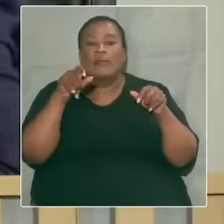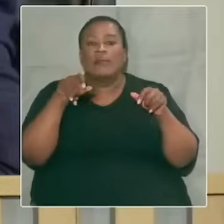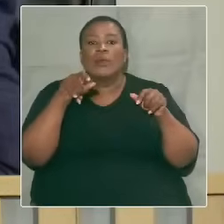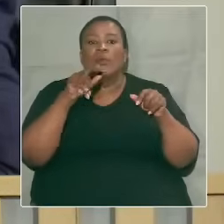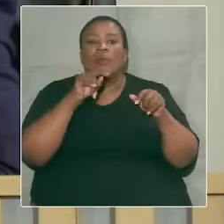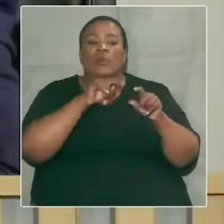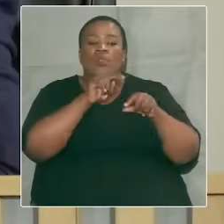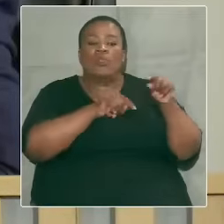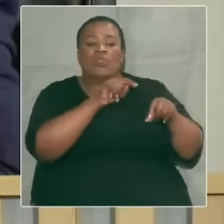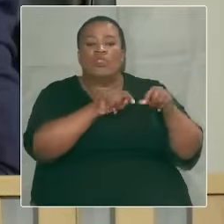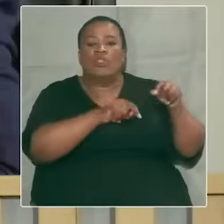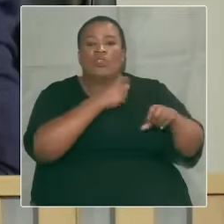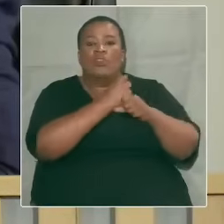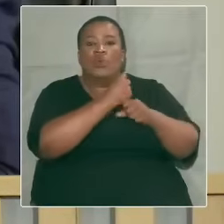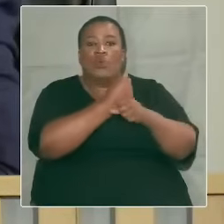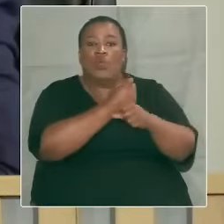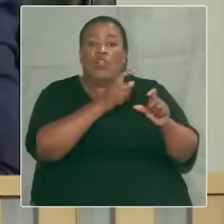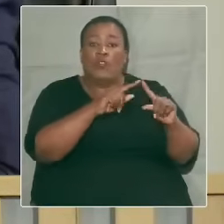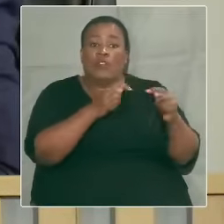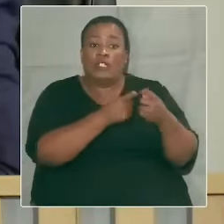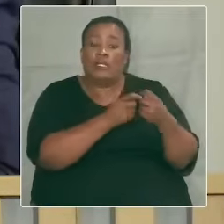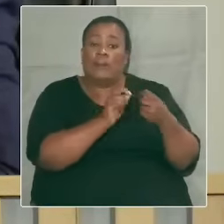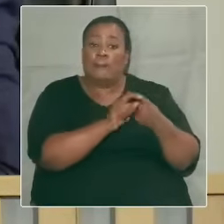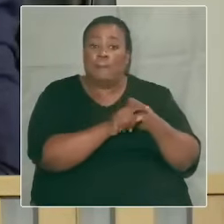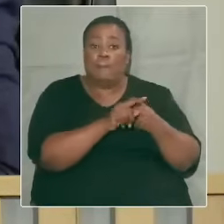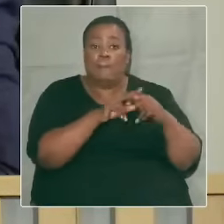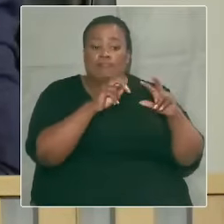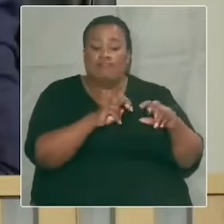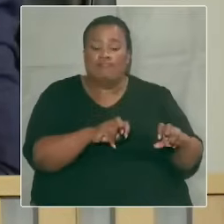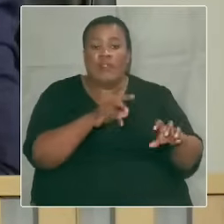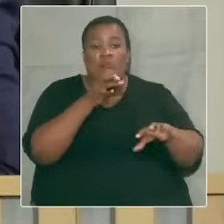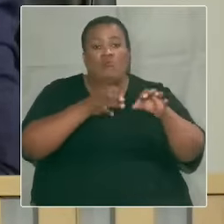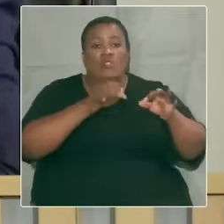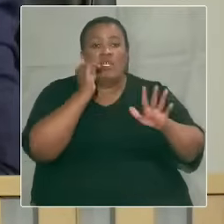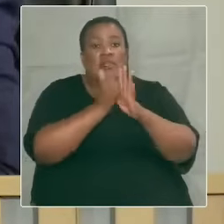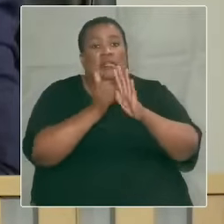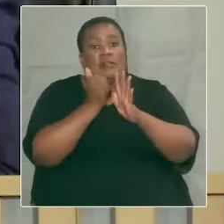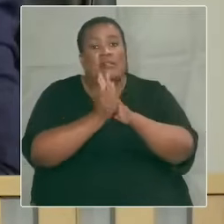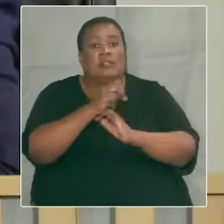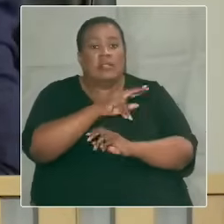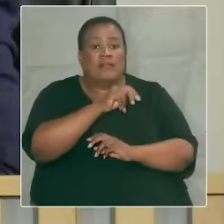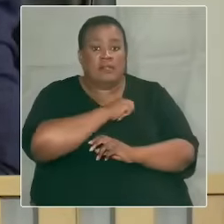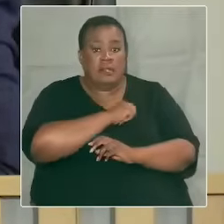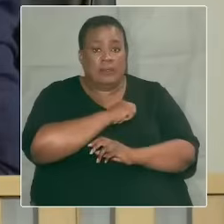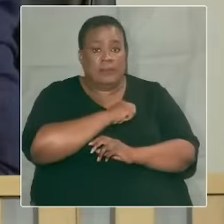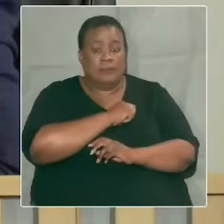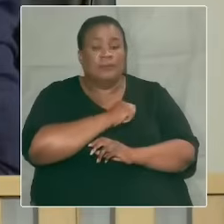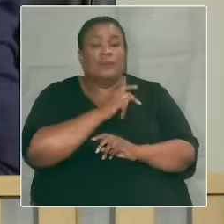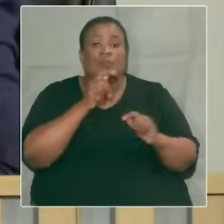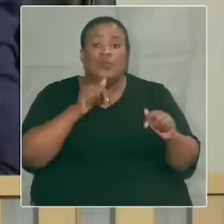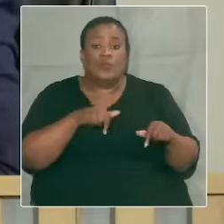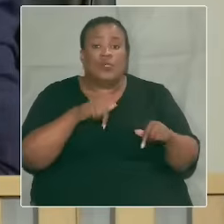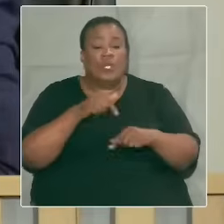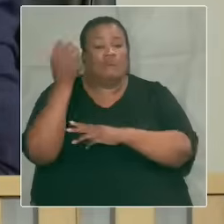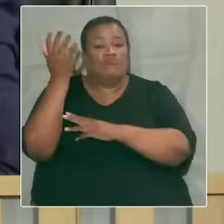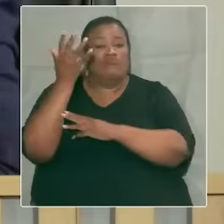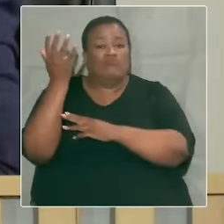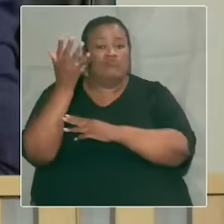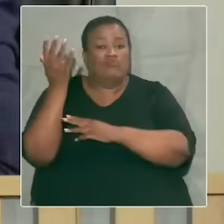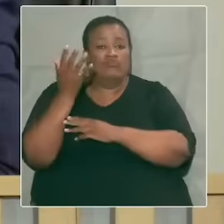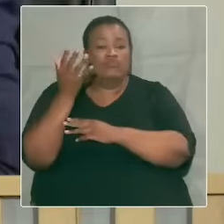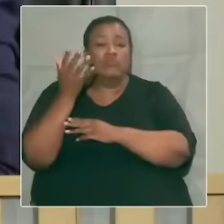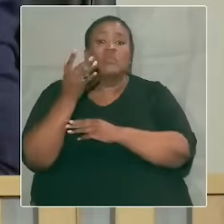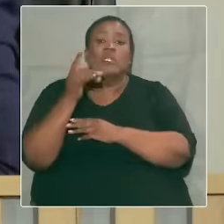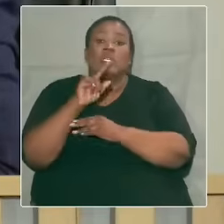work of the task team investigating political killings in KZN. Today's briefing has not